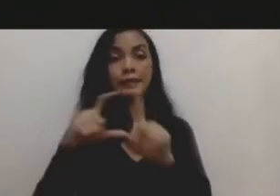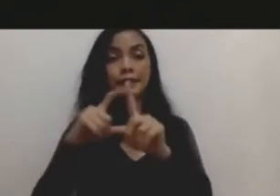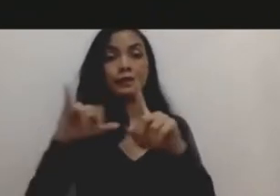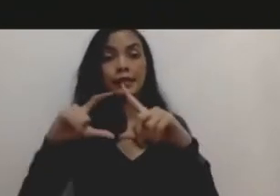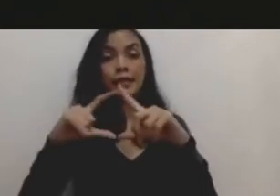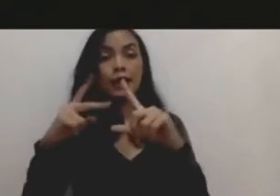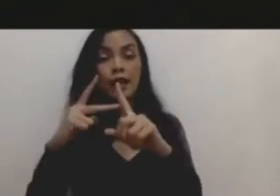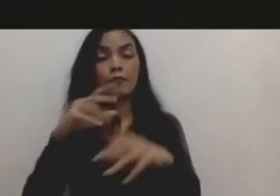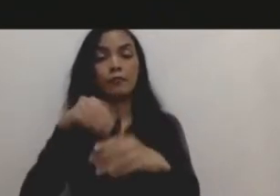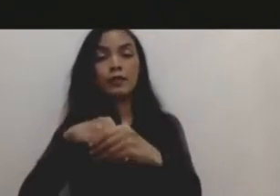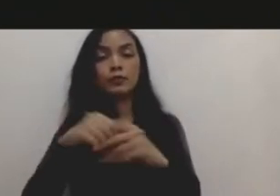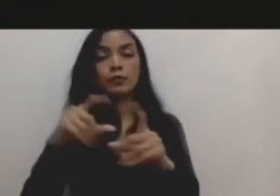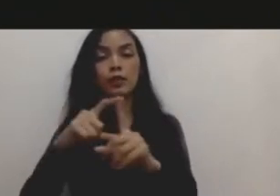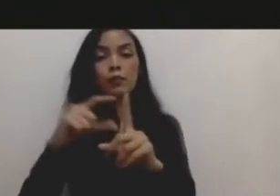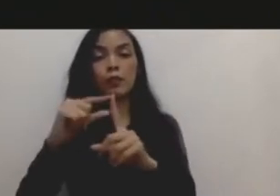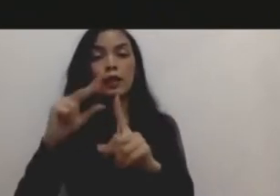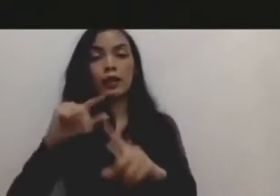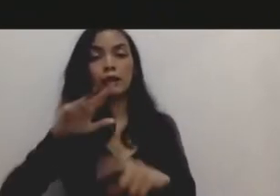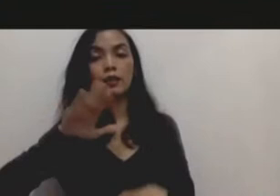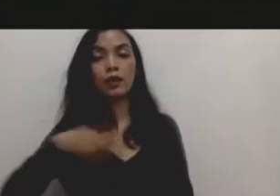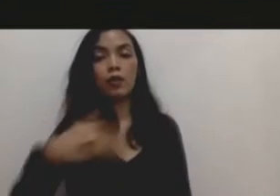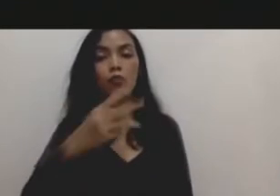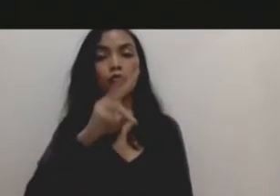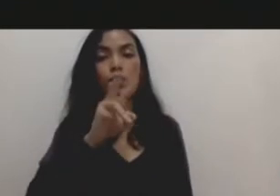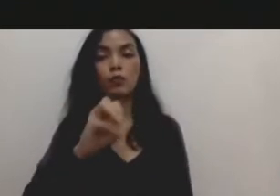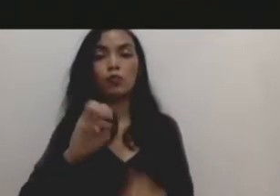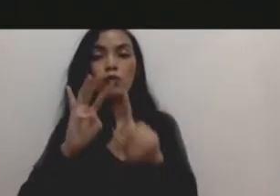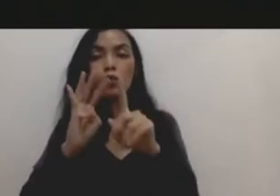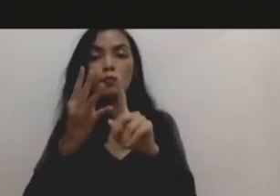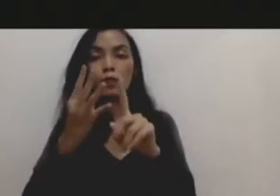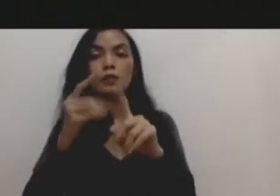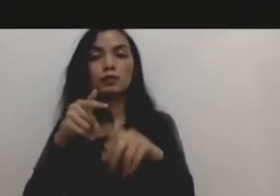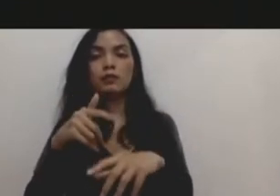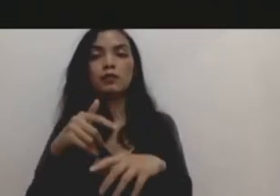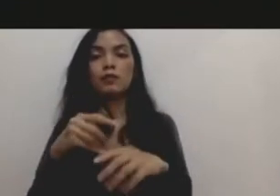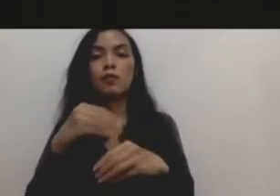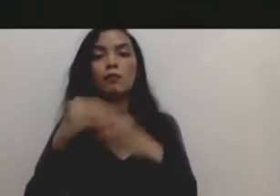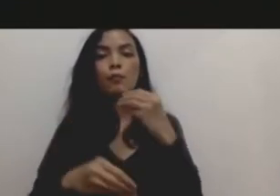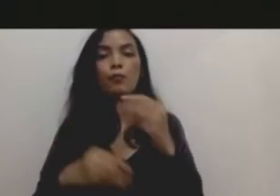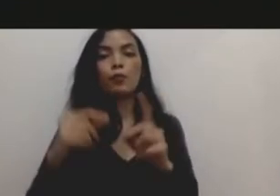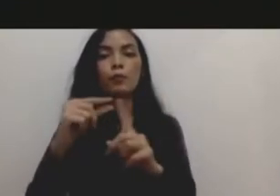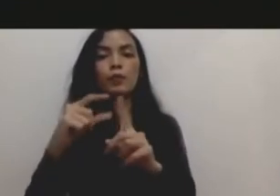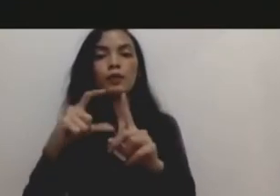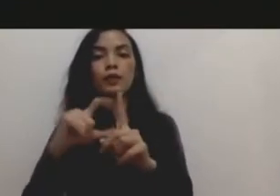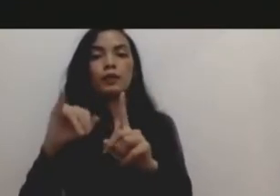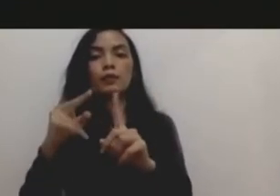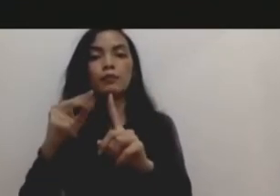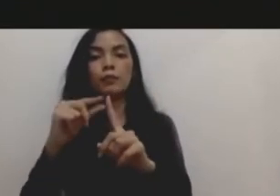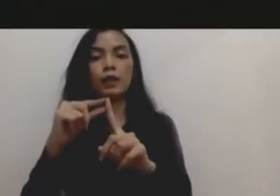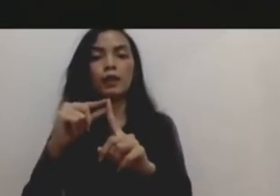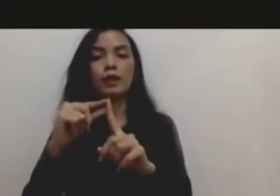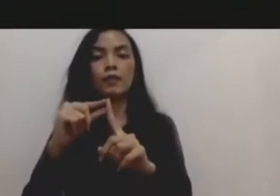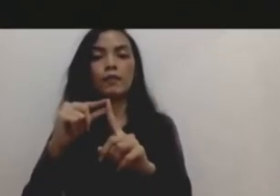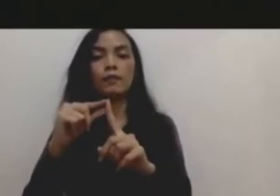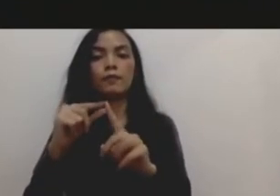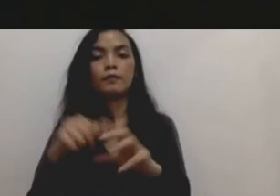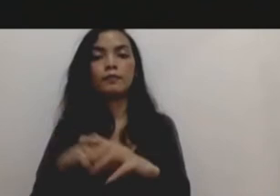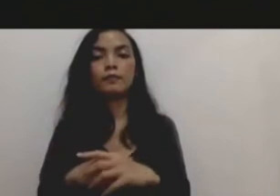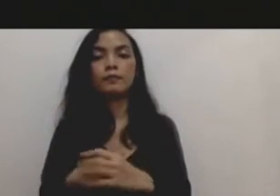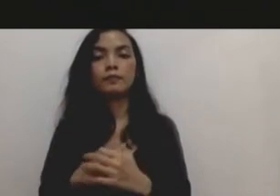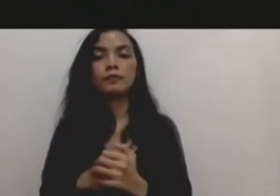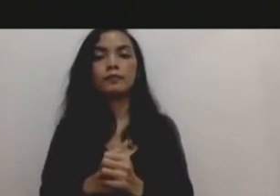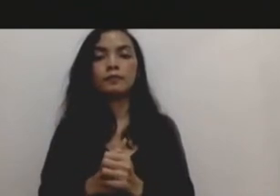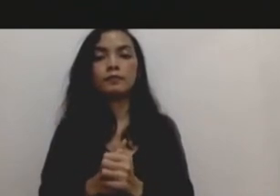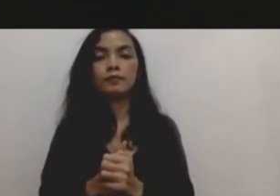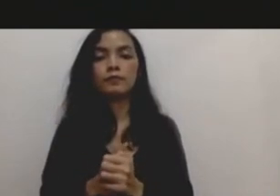since 2014 in the PDIP. She is now a member of Commission's 8 of the House of Representatives and part